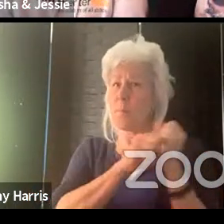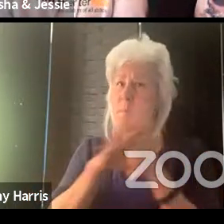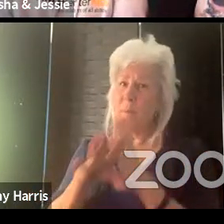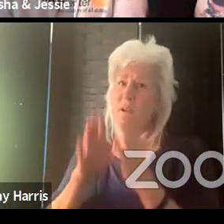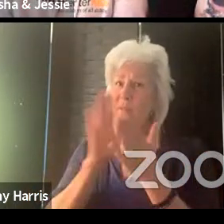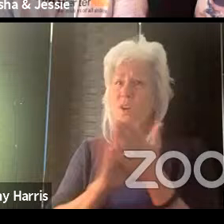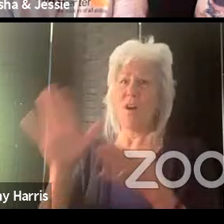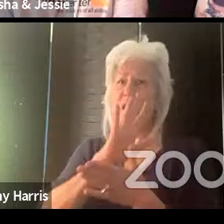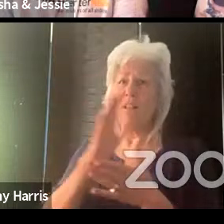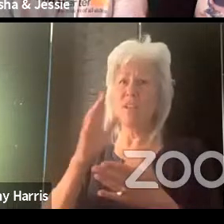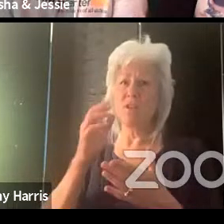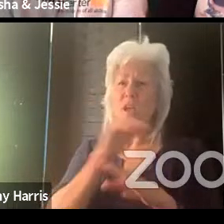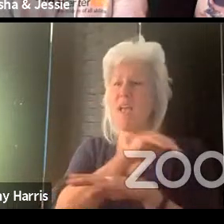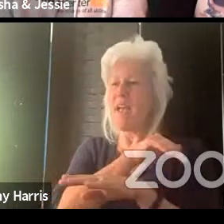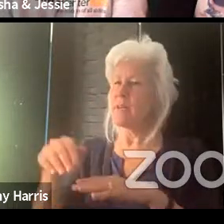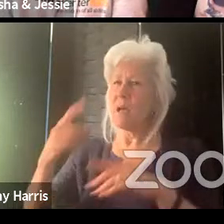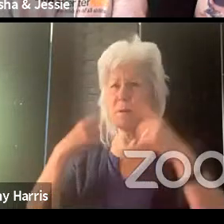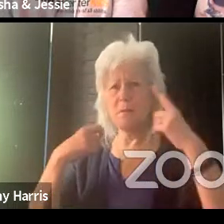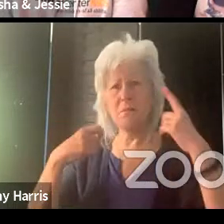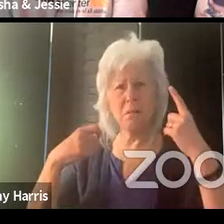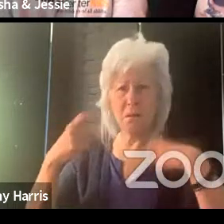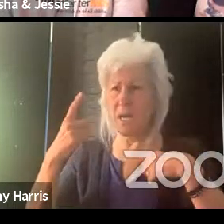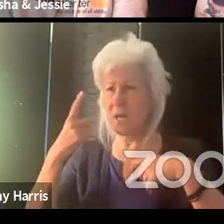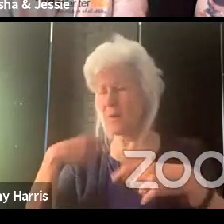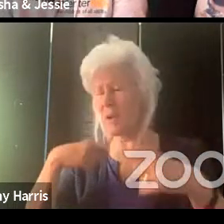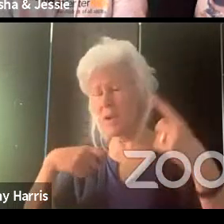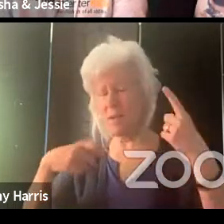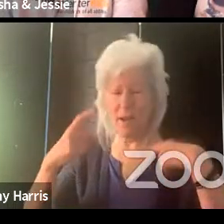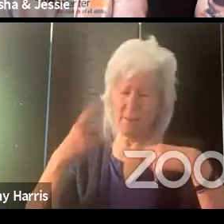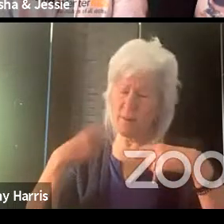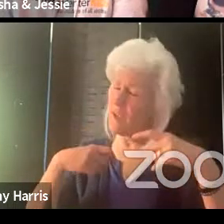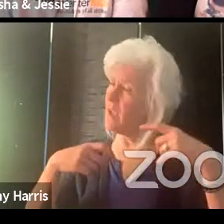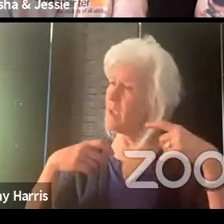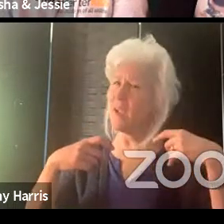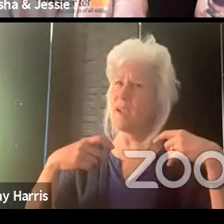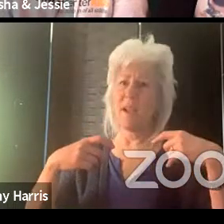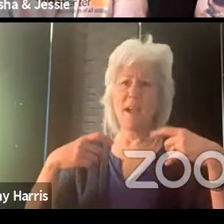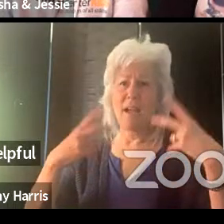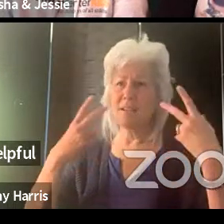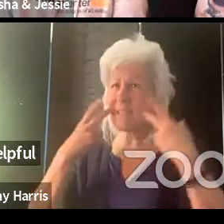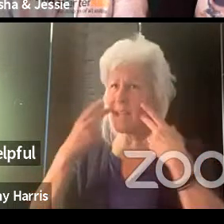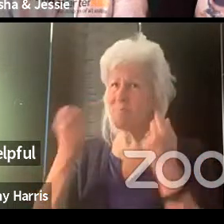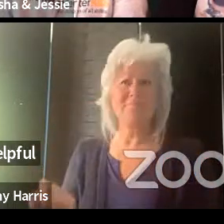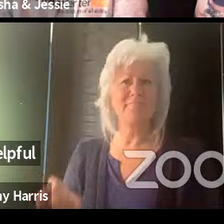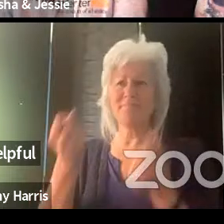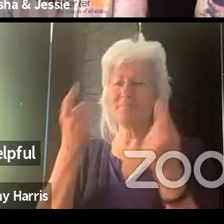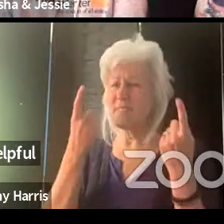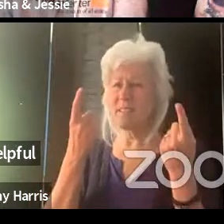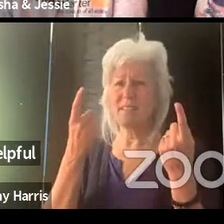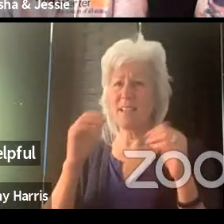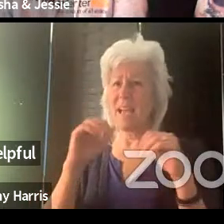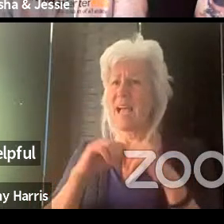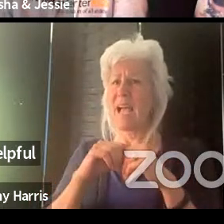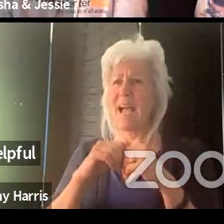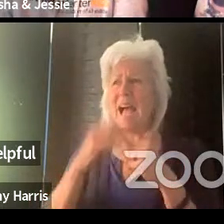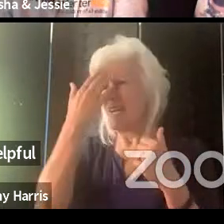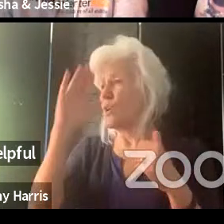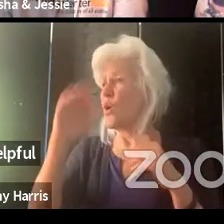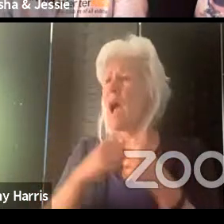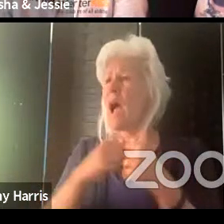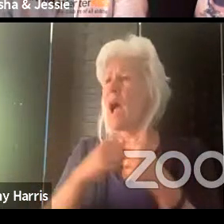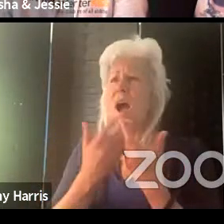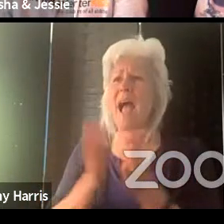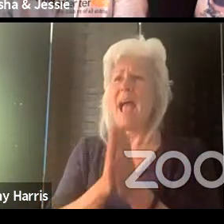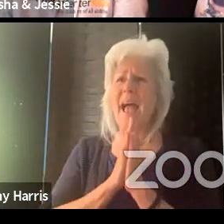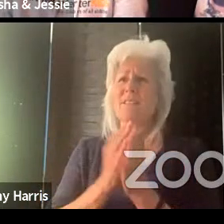every night because I was flummoxed by everything that was going on in my classes and didn't know how to ask for help.